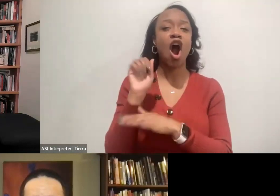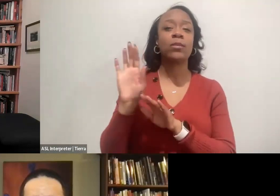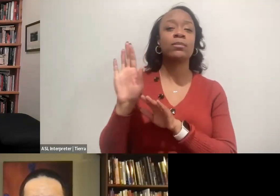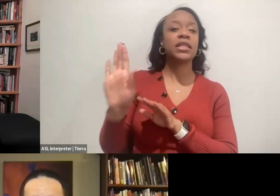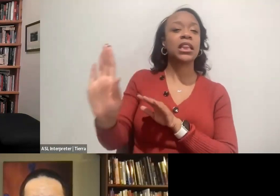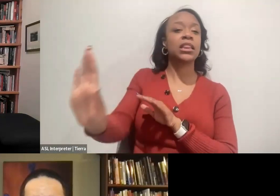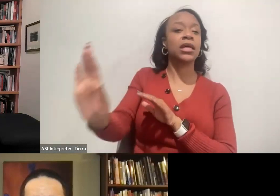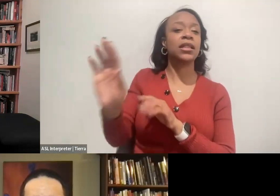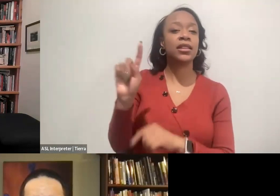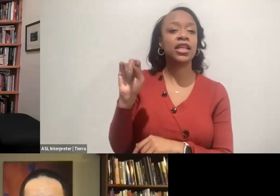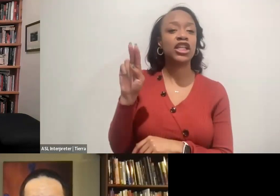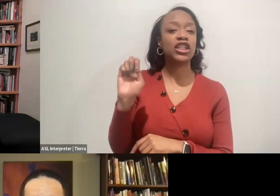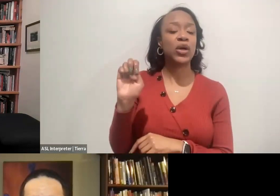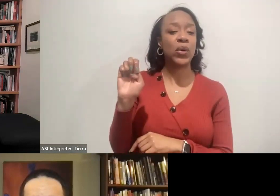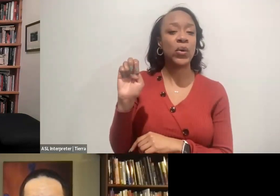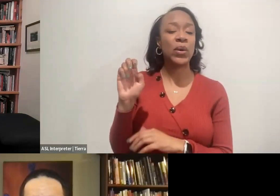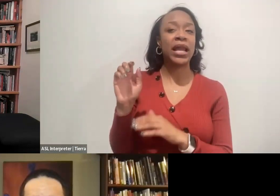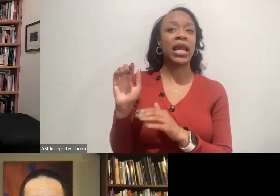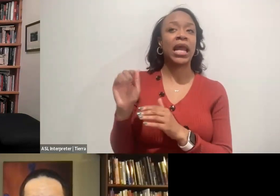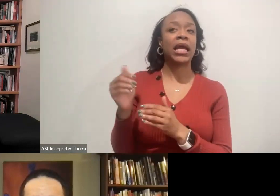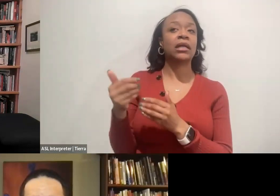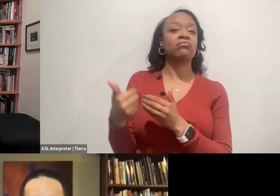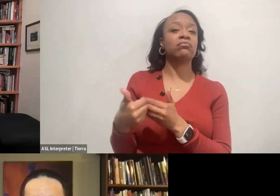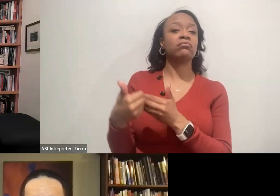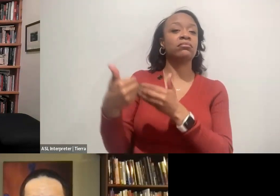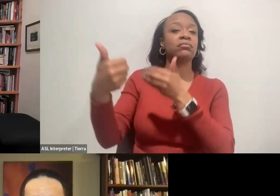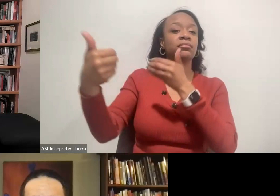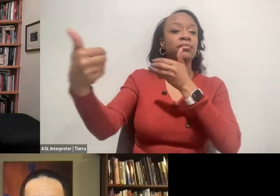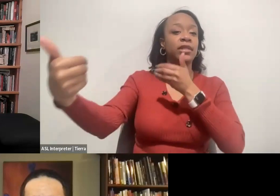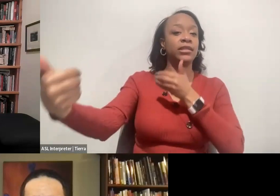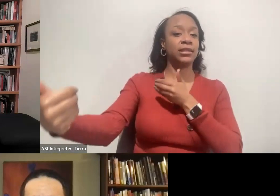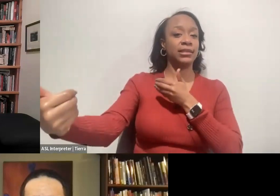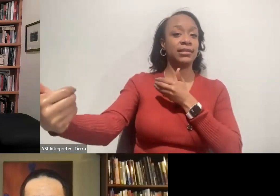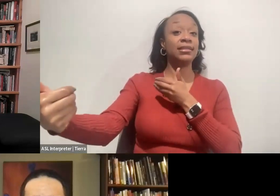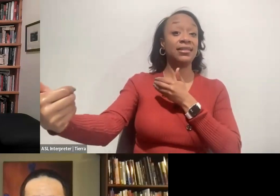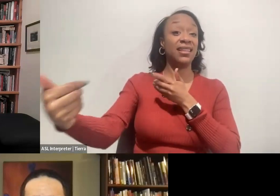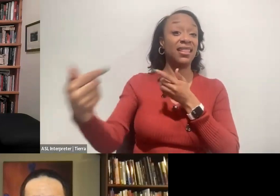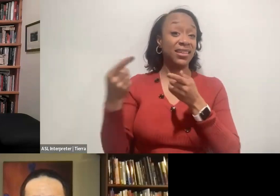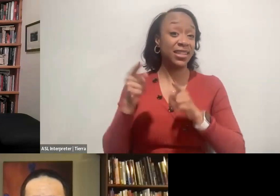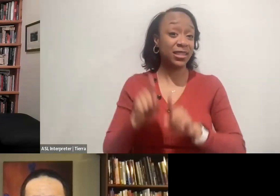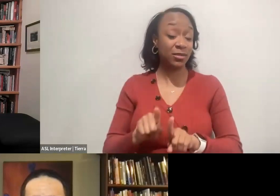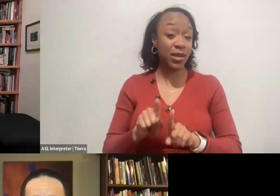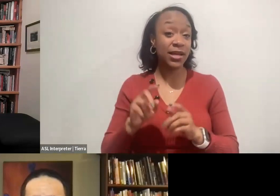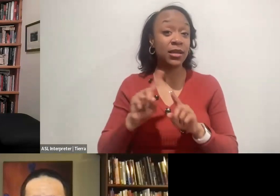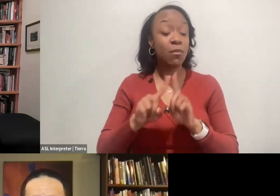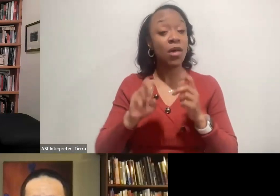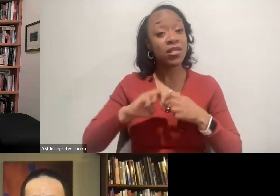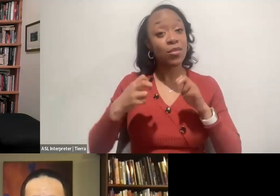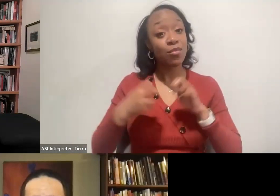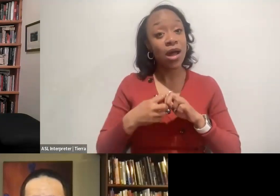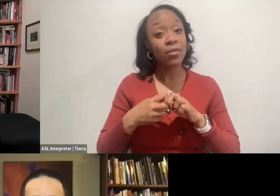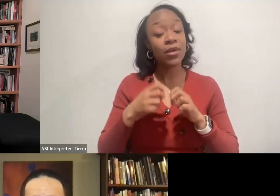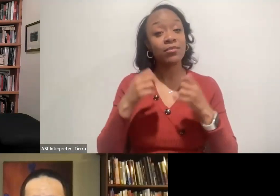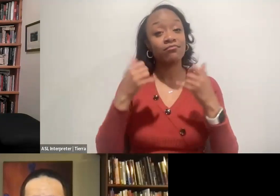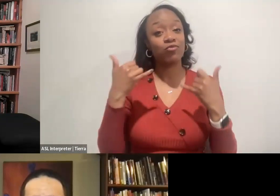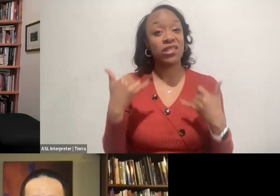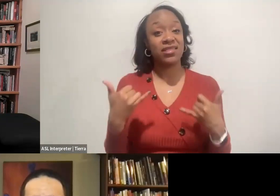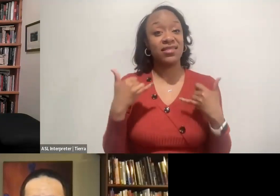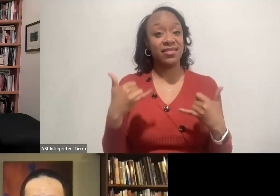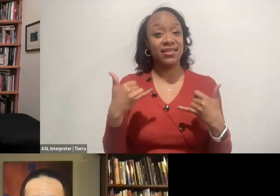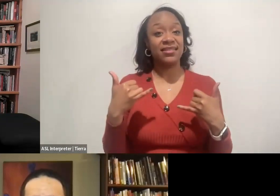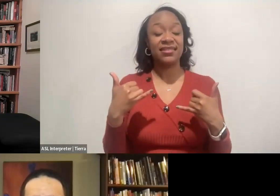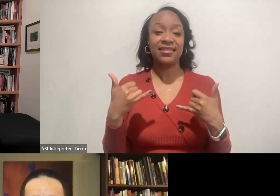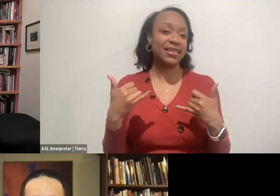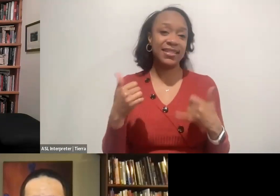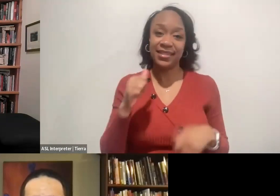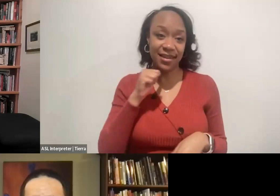and distancing that takes place. And the problem in this instance, I believe, is not